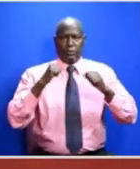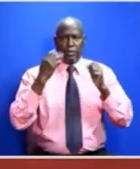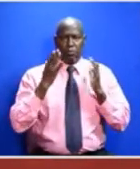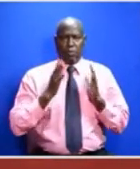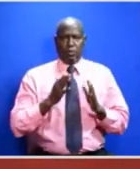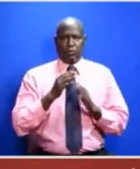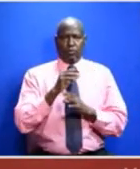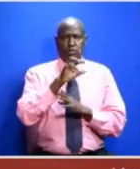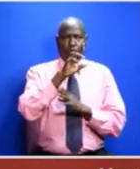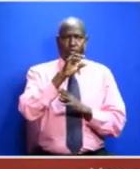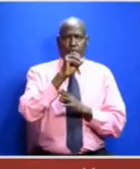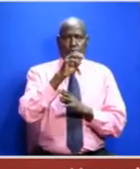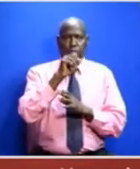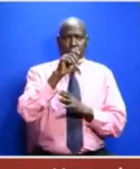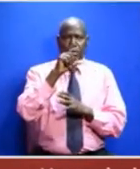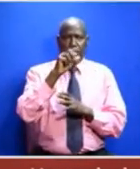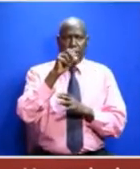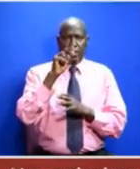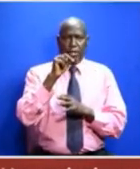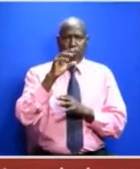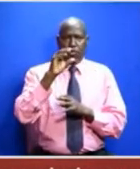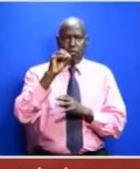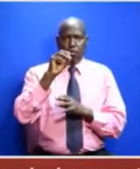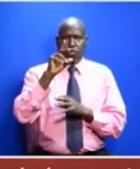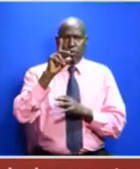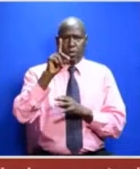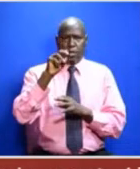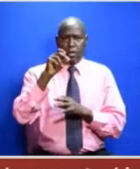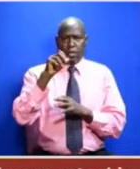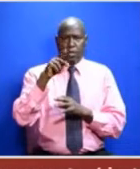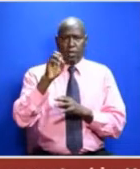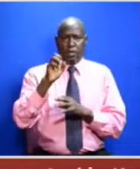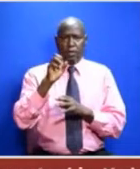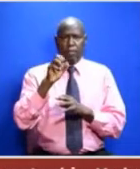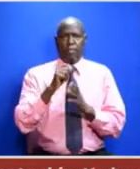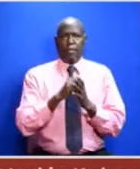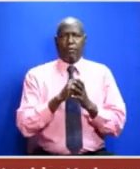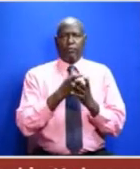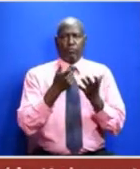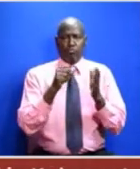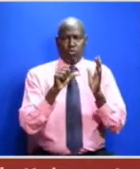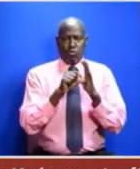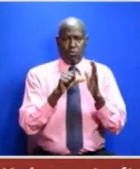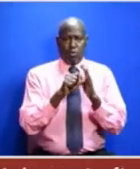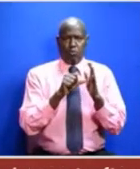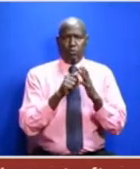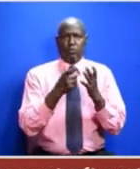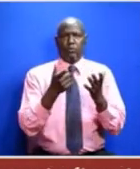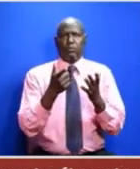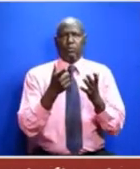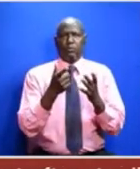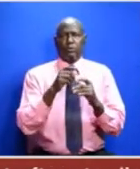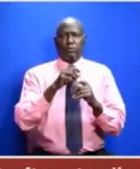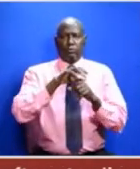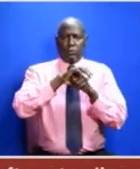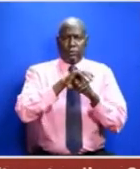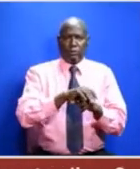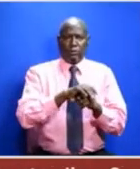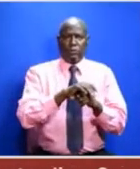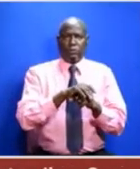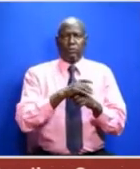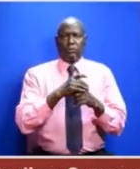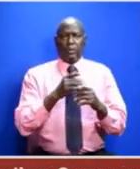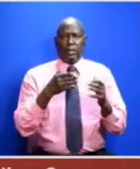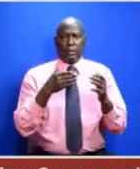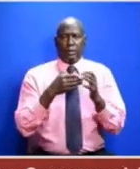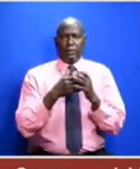Roslyn Odede, has stated that through the investigation, the commission received allegations of torture, inhumanity, and cruelty against the survivors